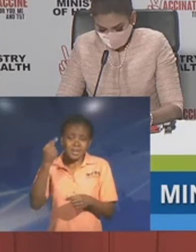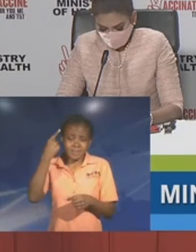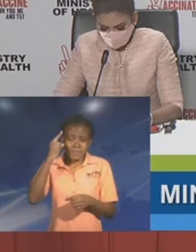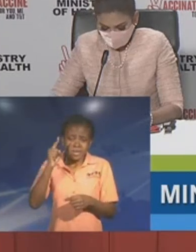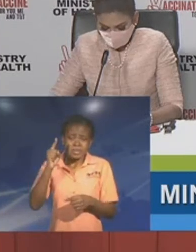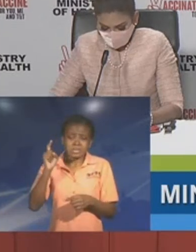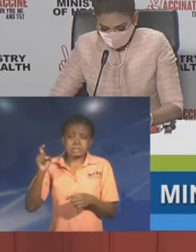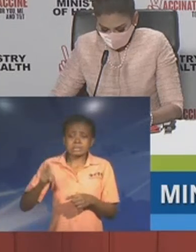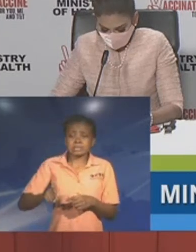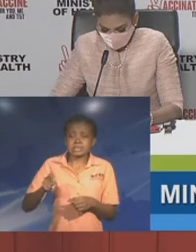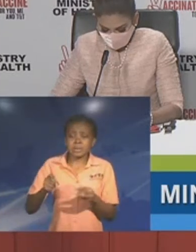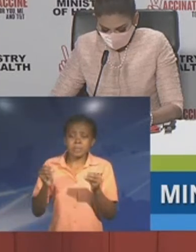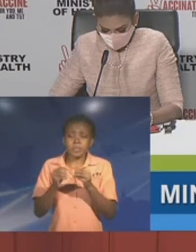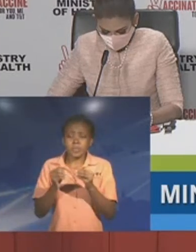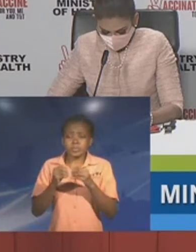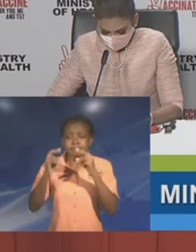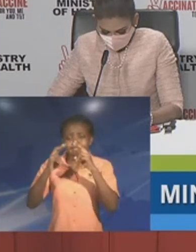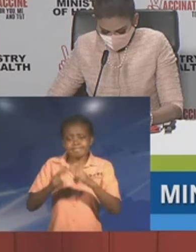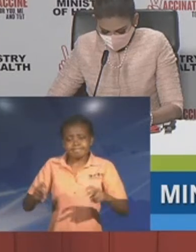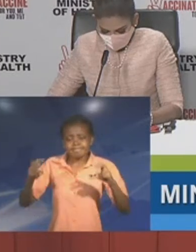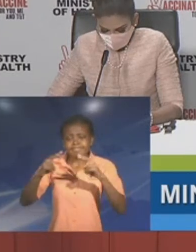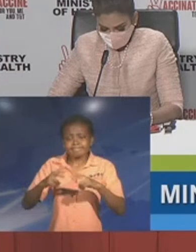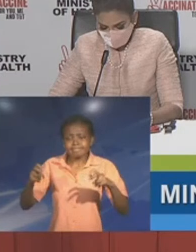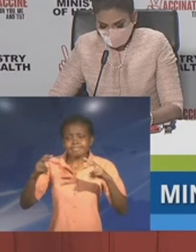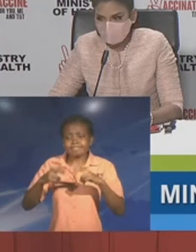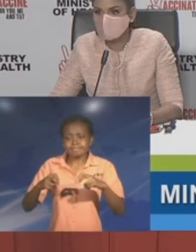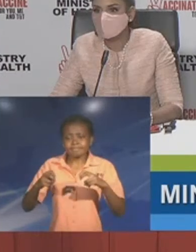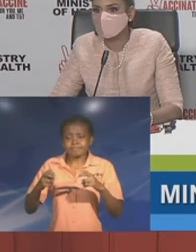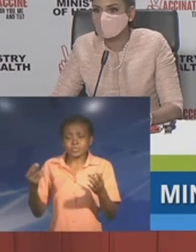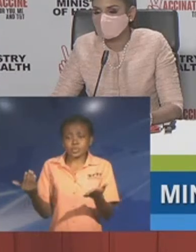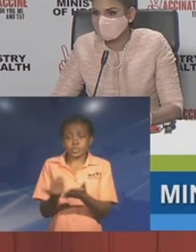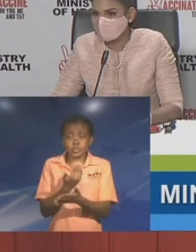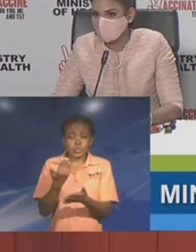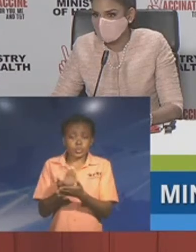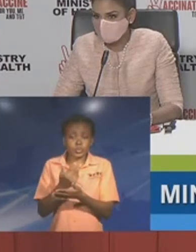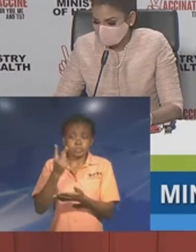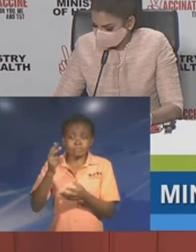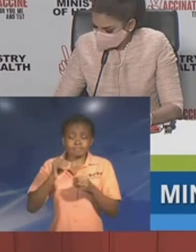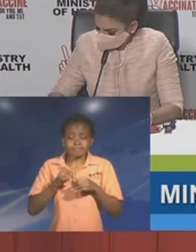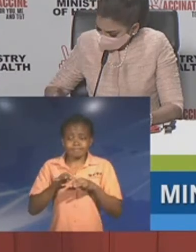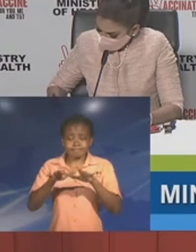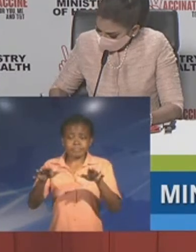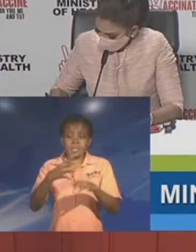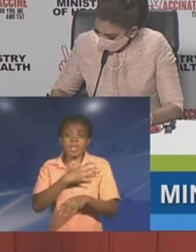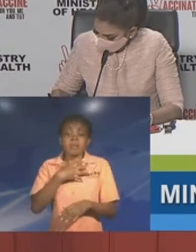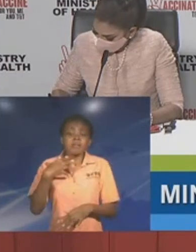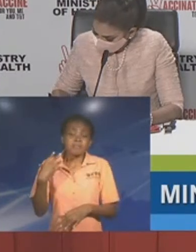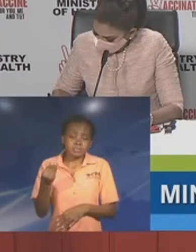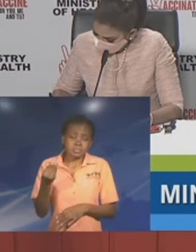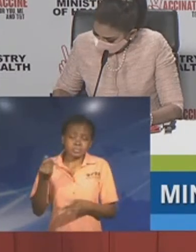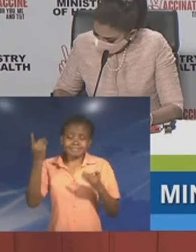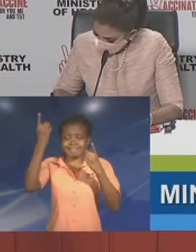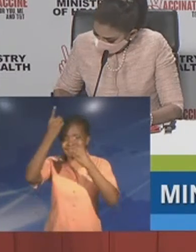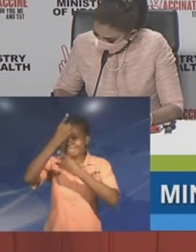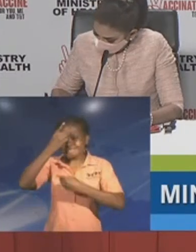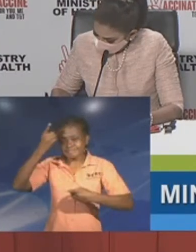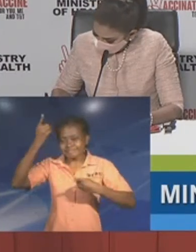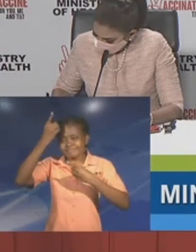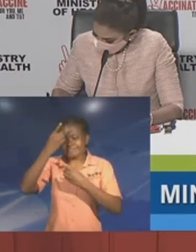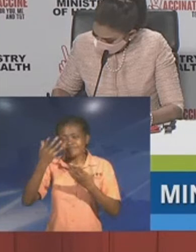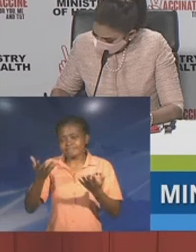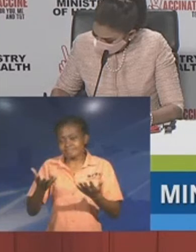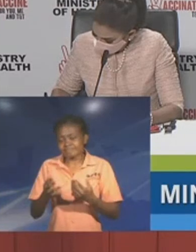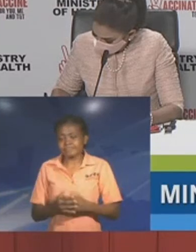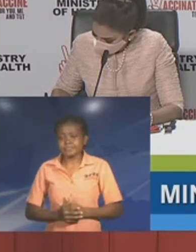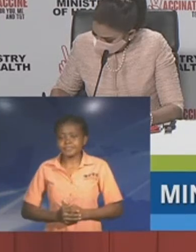look at pandemics and emerging viruses and diseases? Dr. Parasram. Okay, so I think it